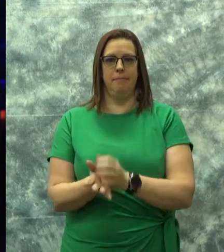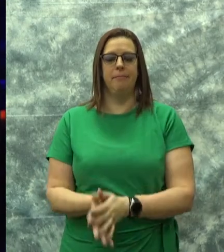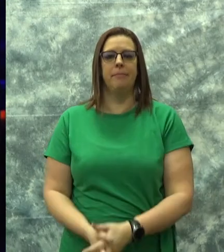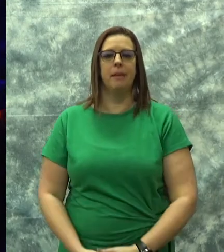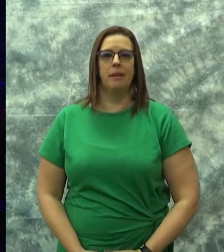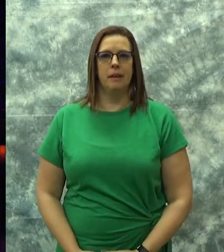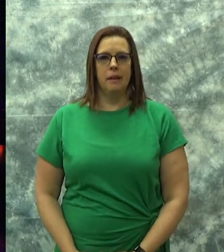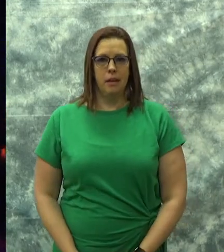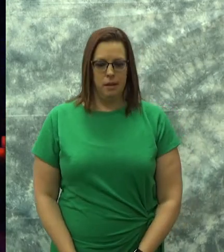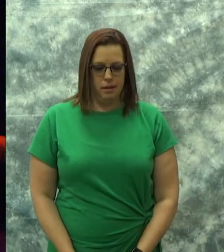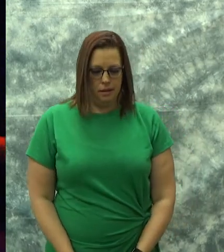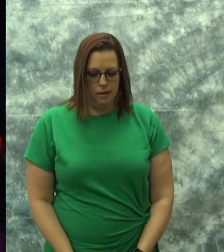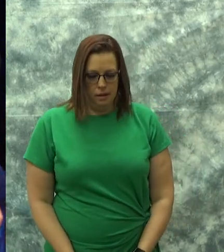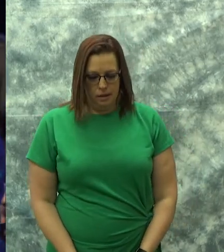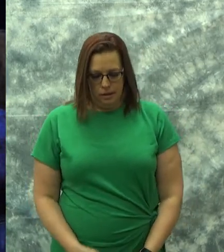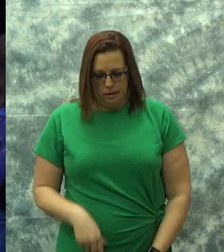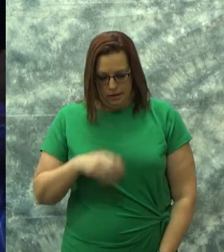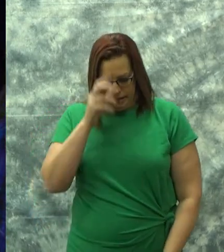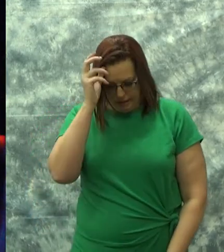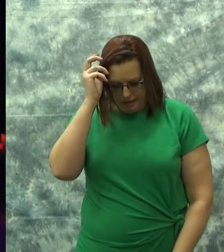Amen.